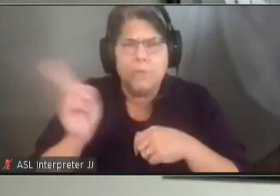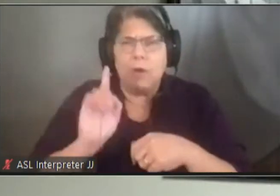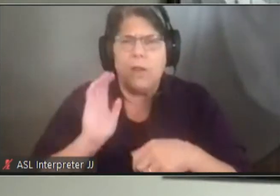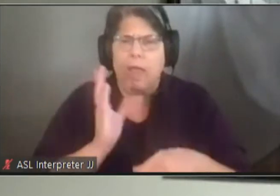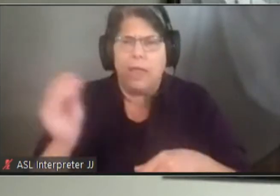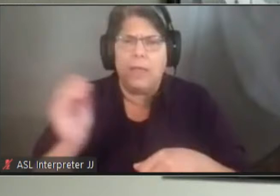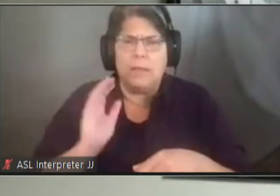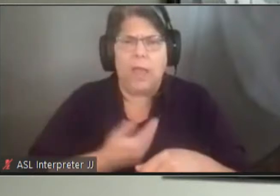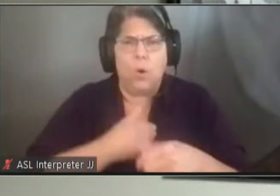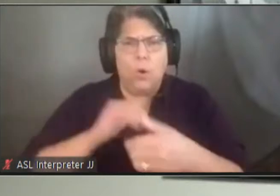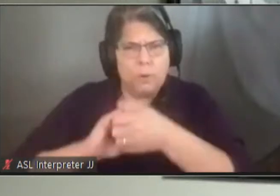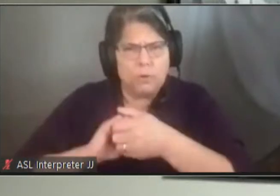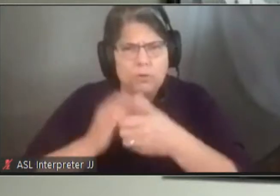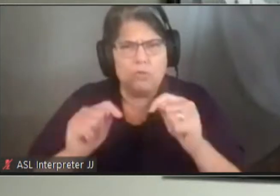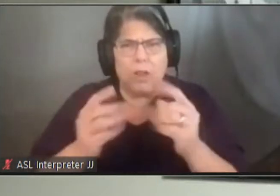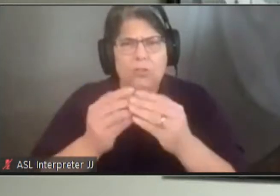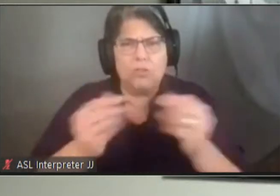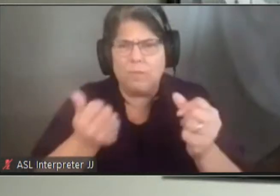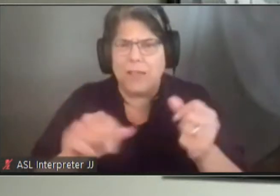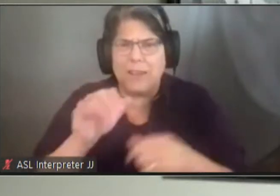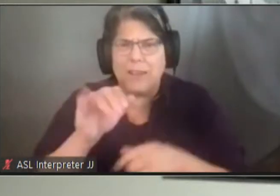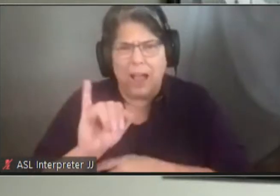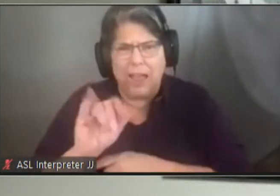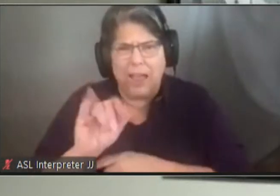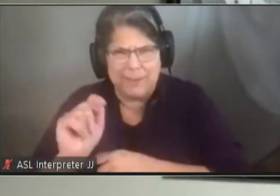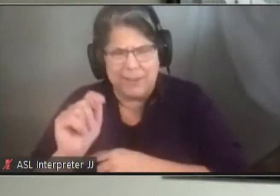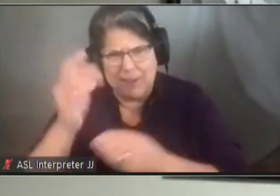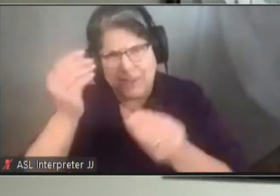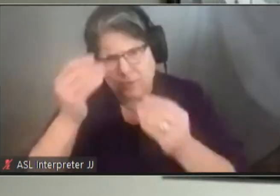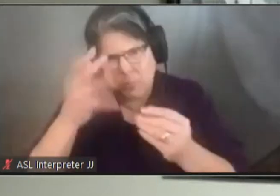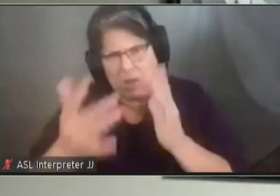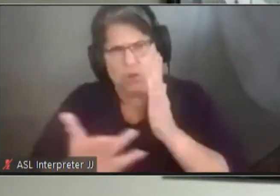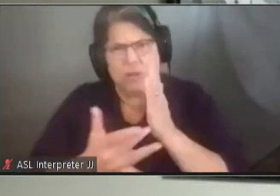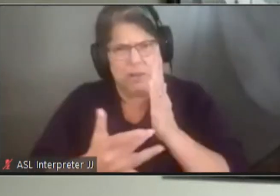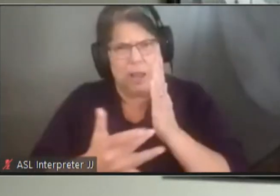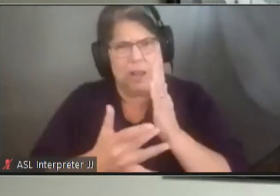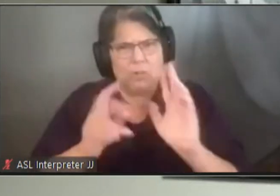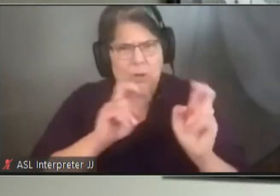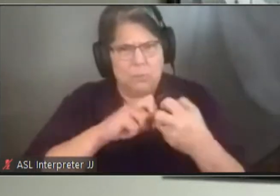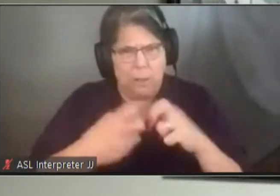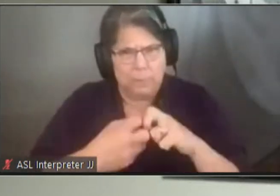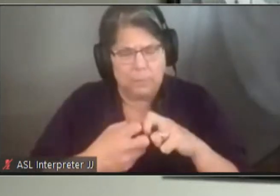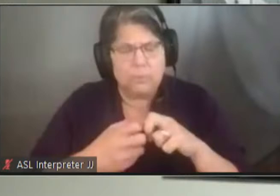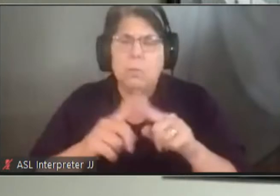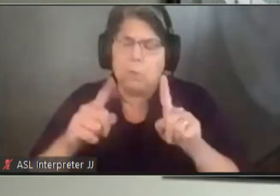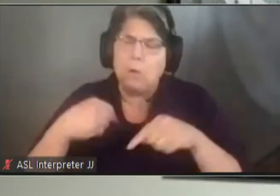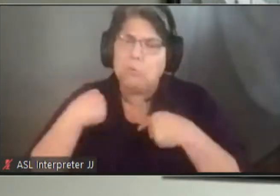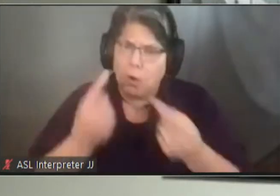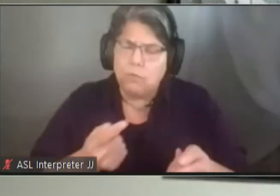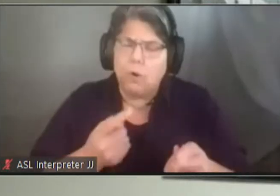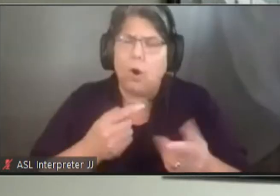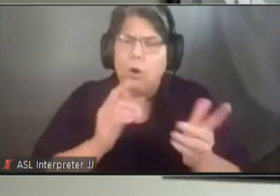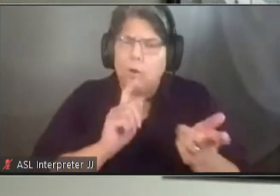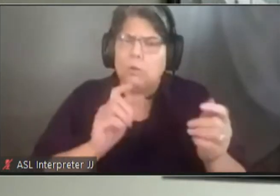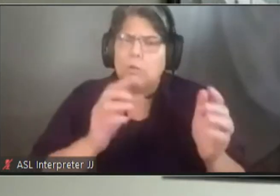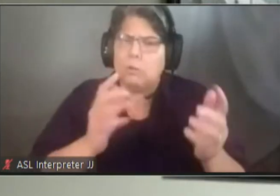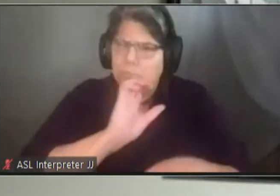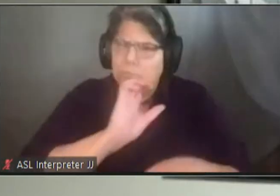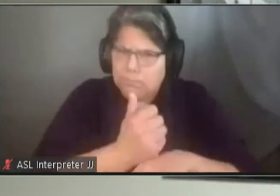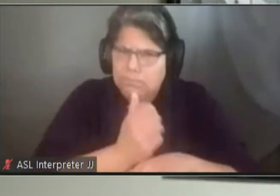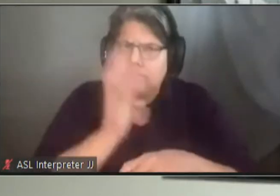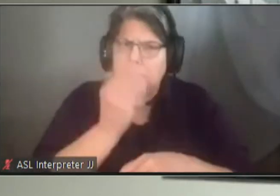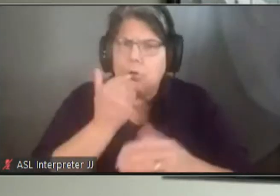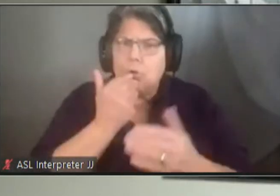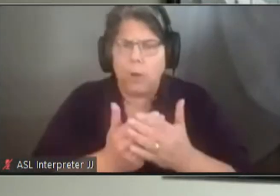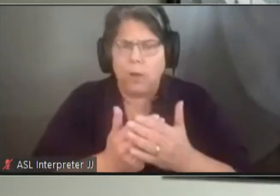rectify any IT issues. Overall, this project is proceeding well in preparation for a third-party administrator, which